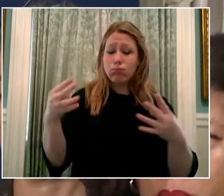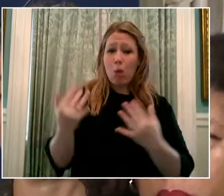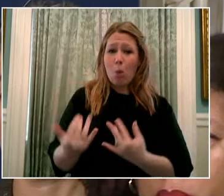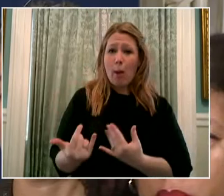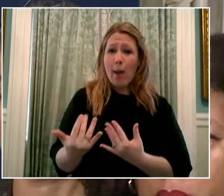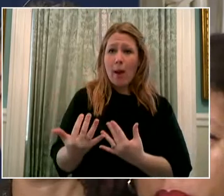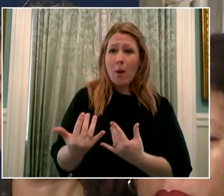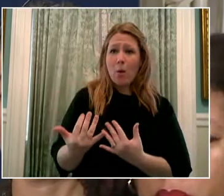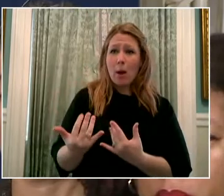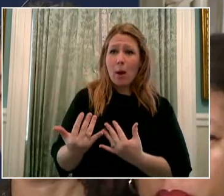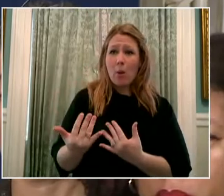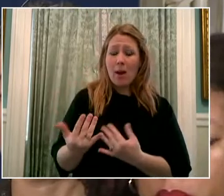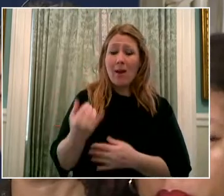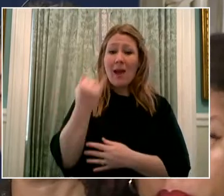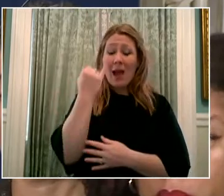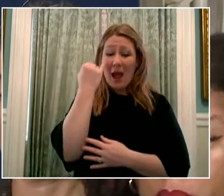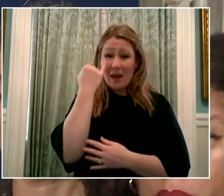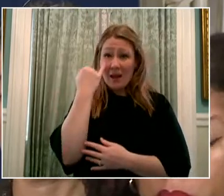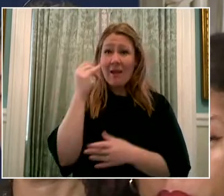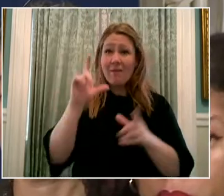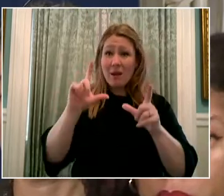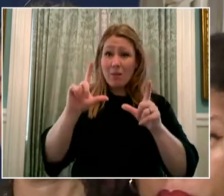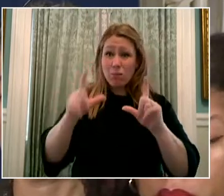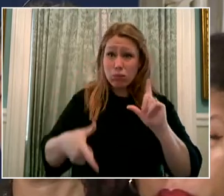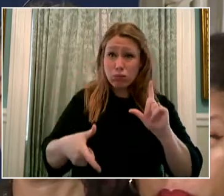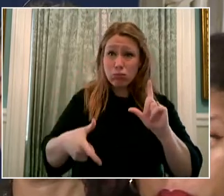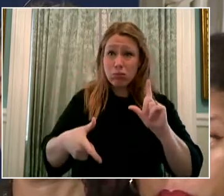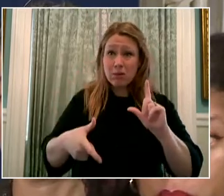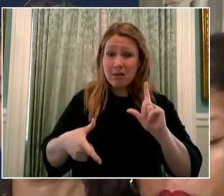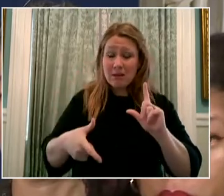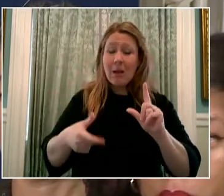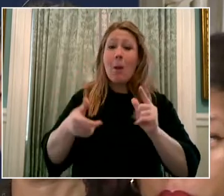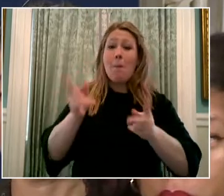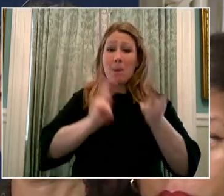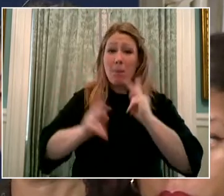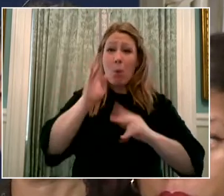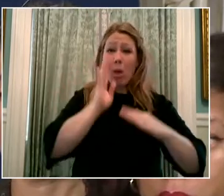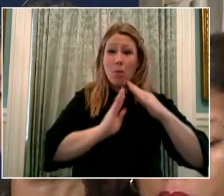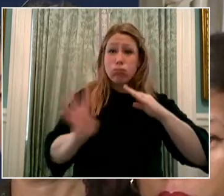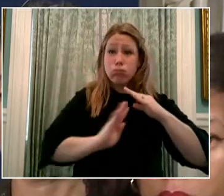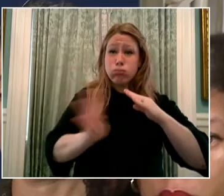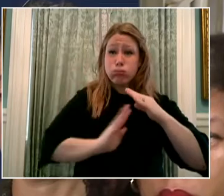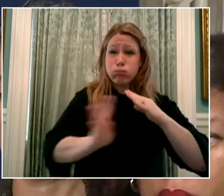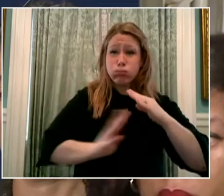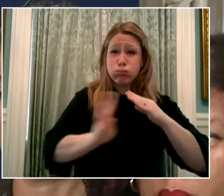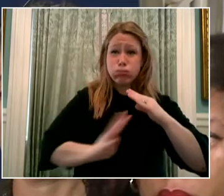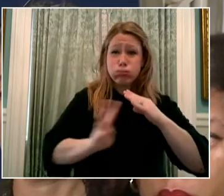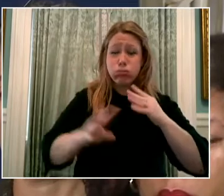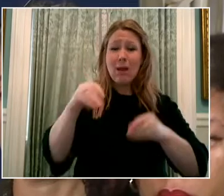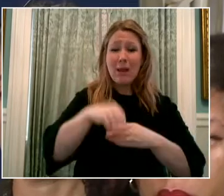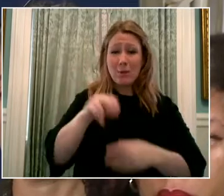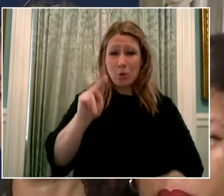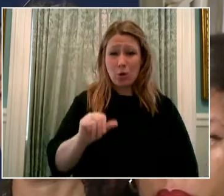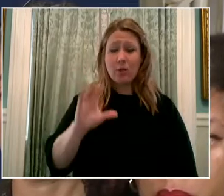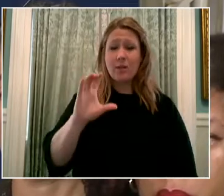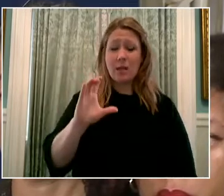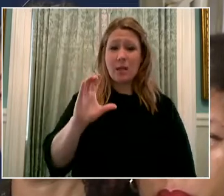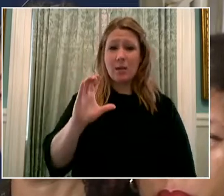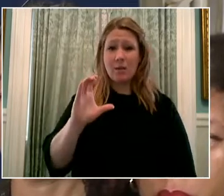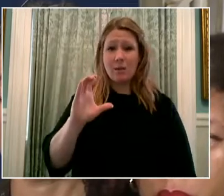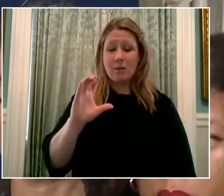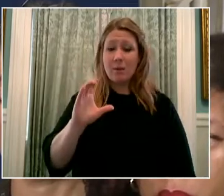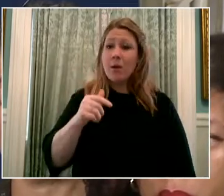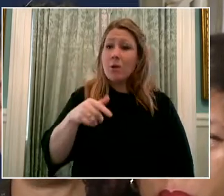is unimaginable how this can destabilize our city. All the work that we've done to recover our